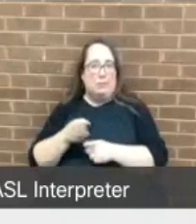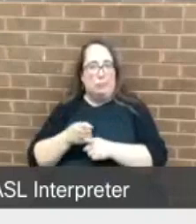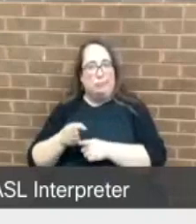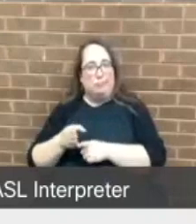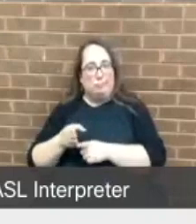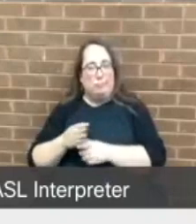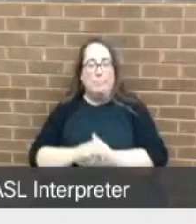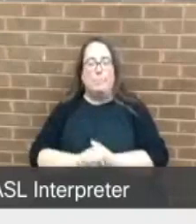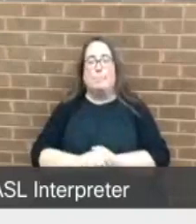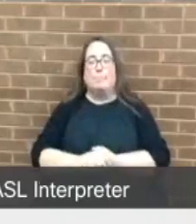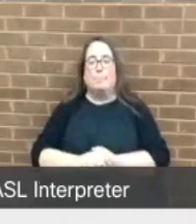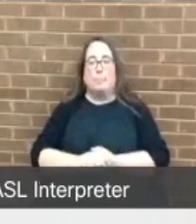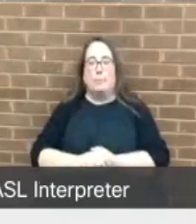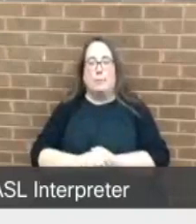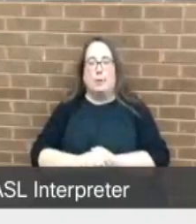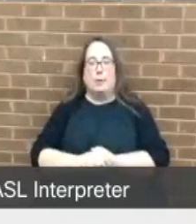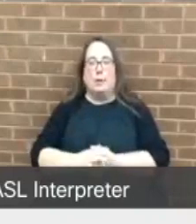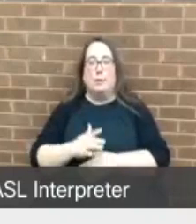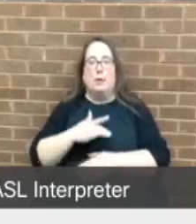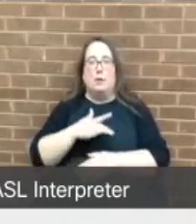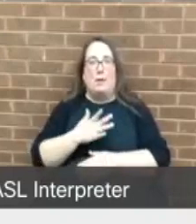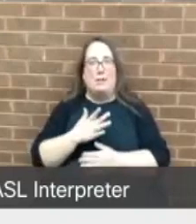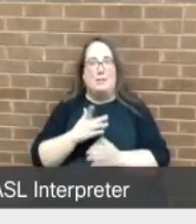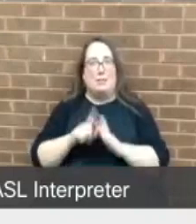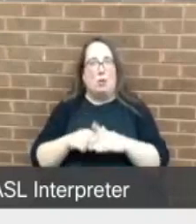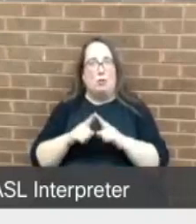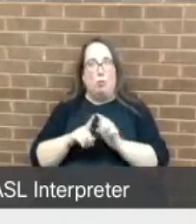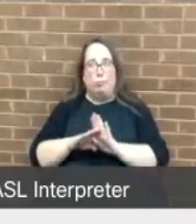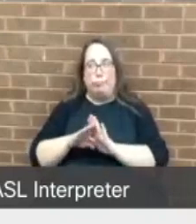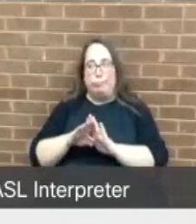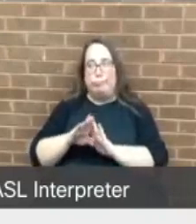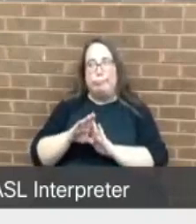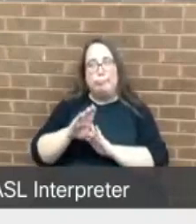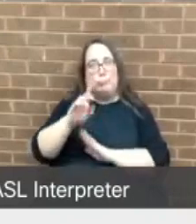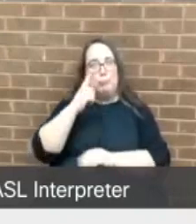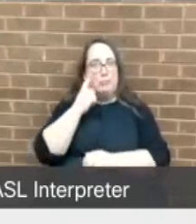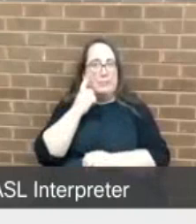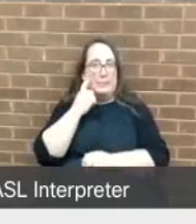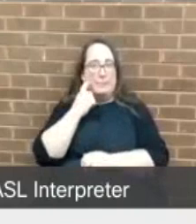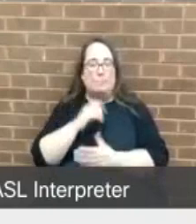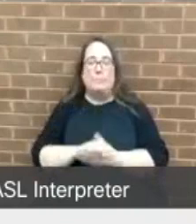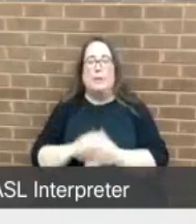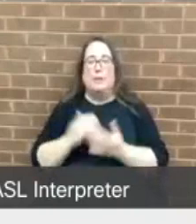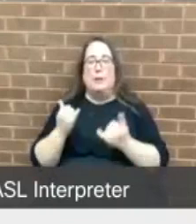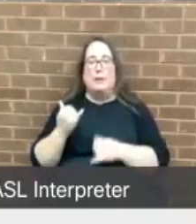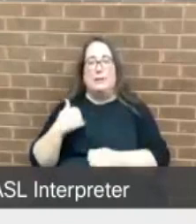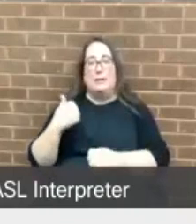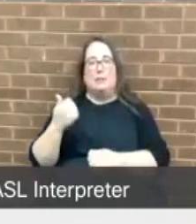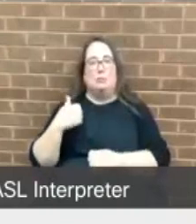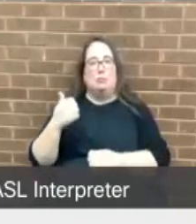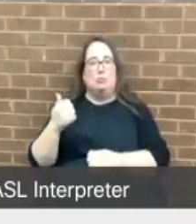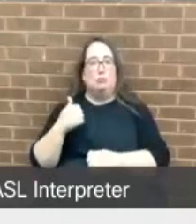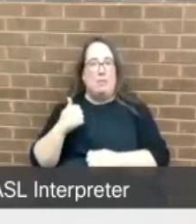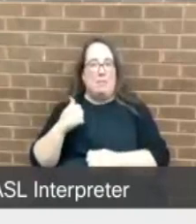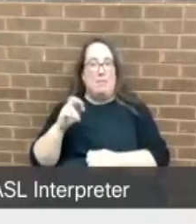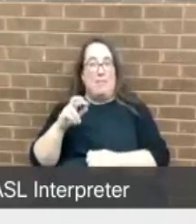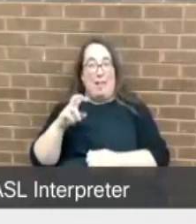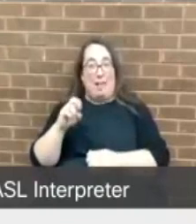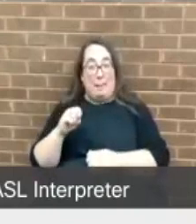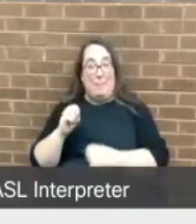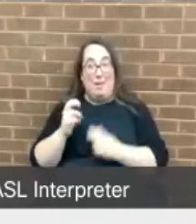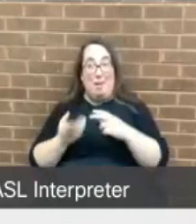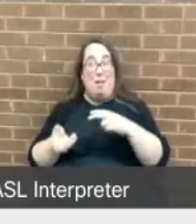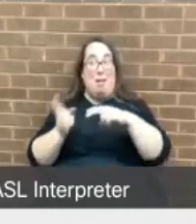Fund. The good news is that those trends have started to recover in recent months. Today's travel volumes have reached and in